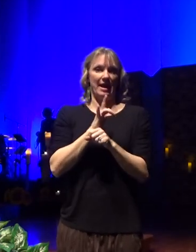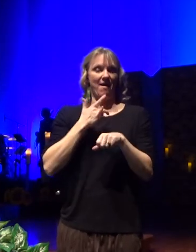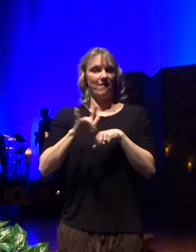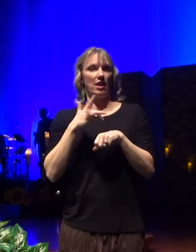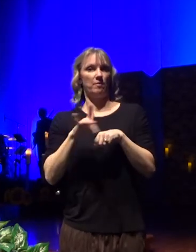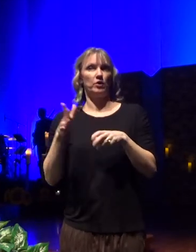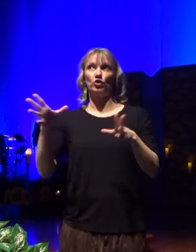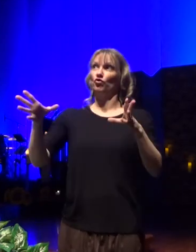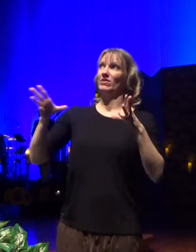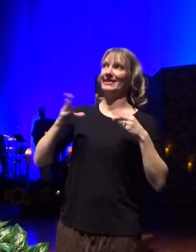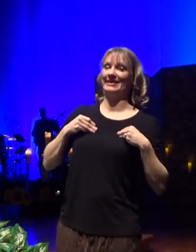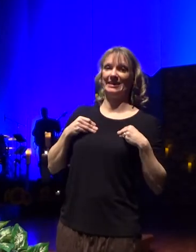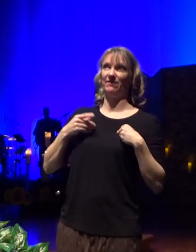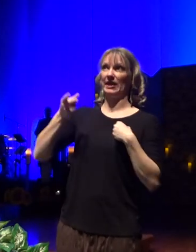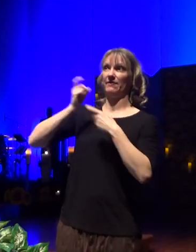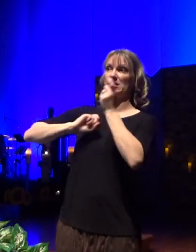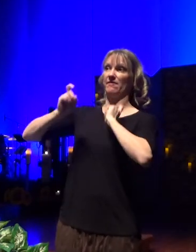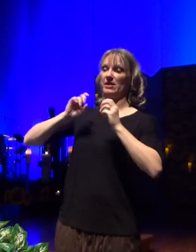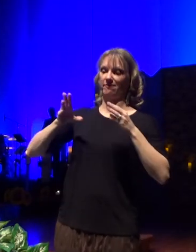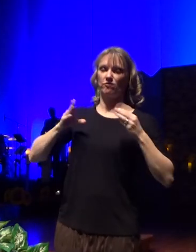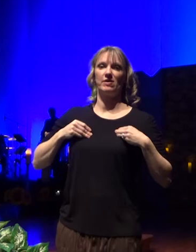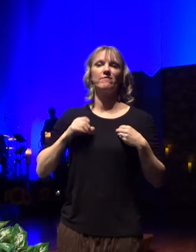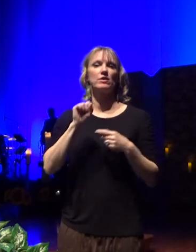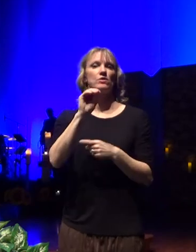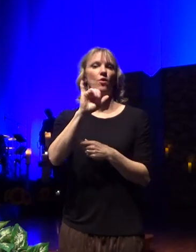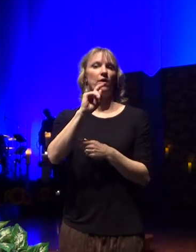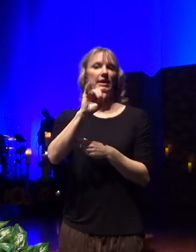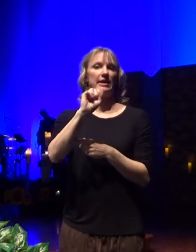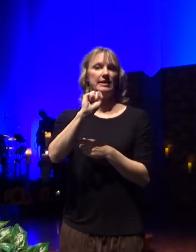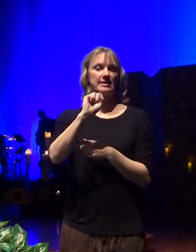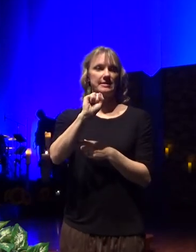many gifts. And so it is.